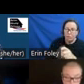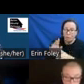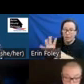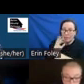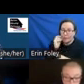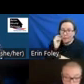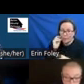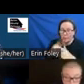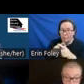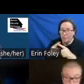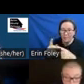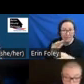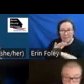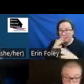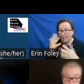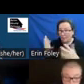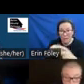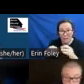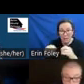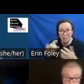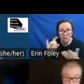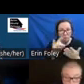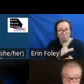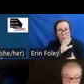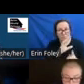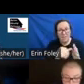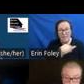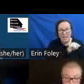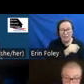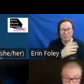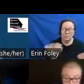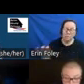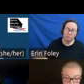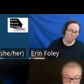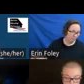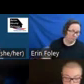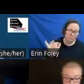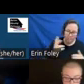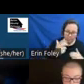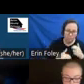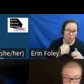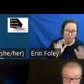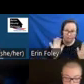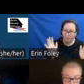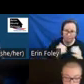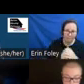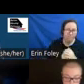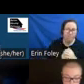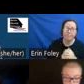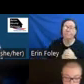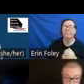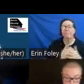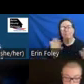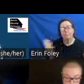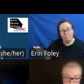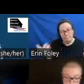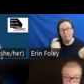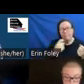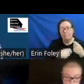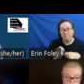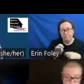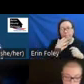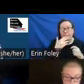And this continues to be problematic, but there are some ways of dealing with it. One is that